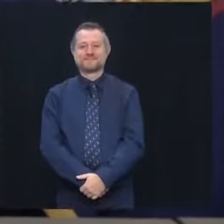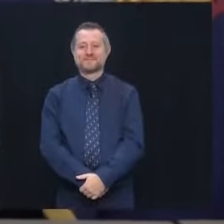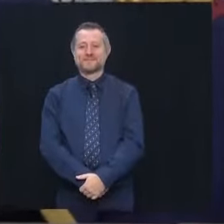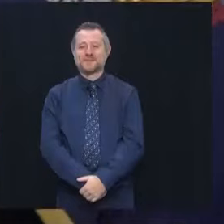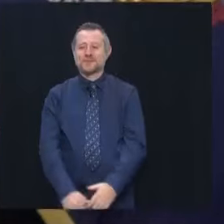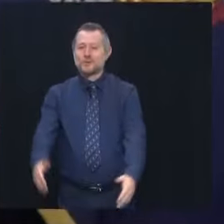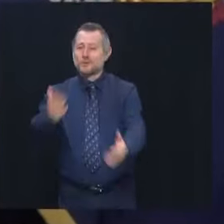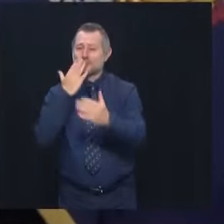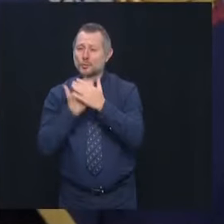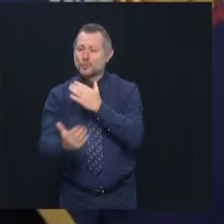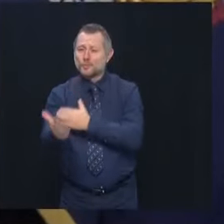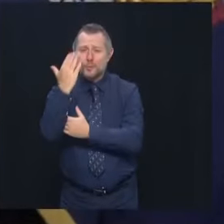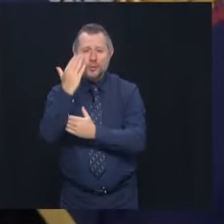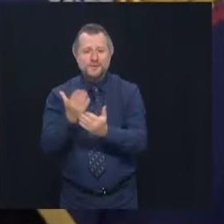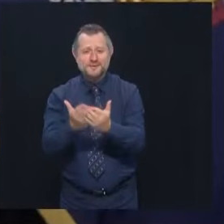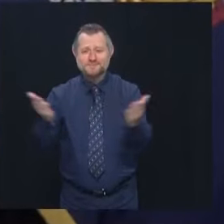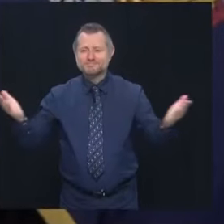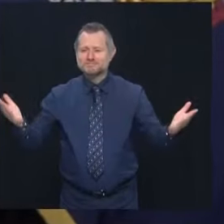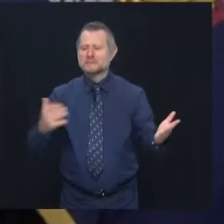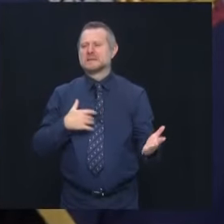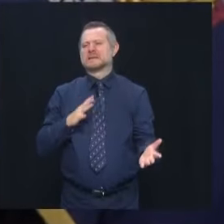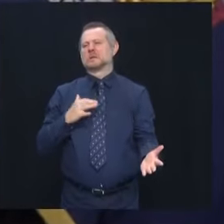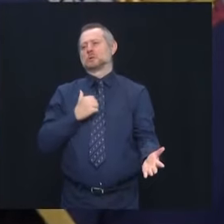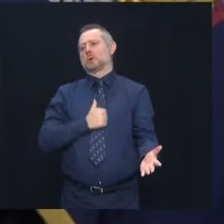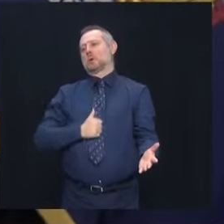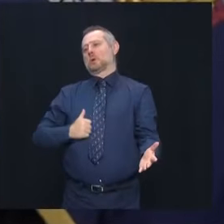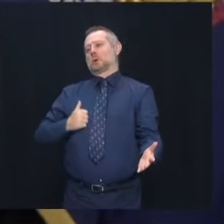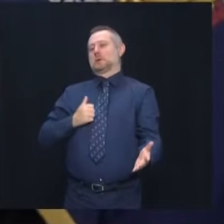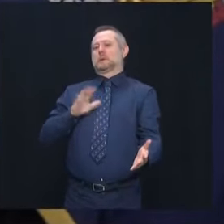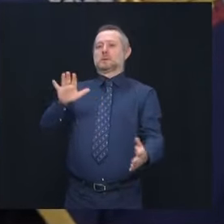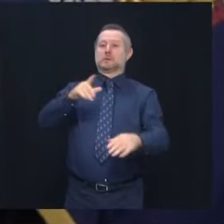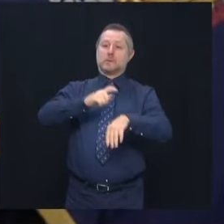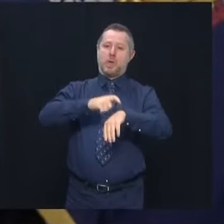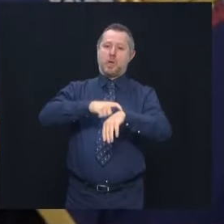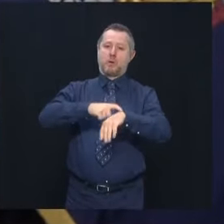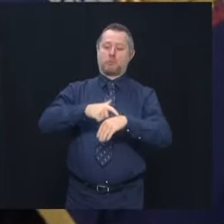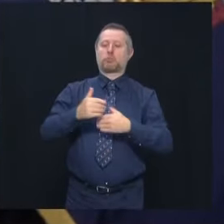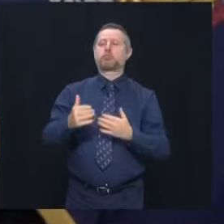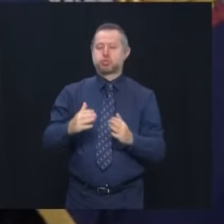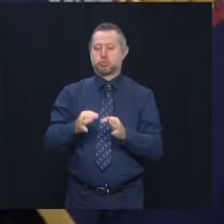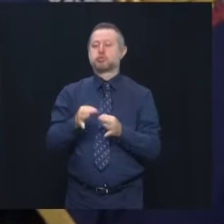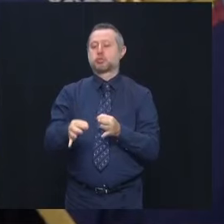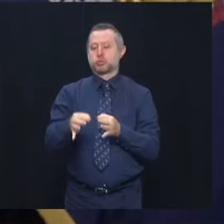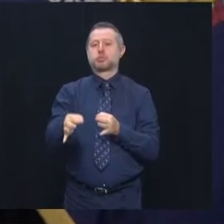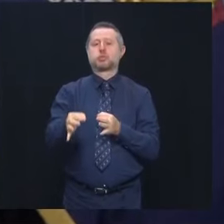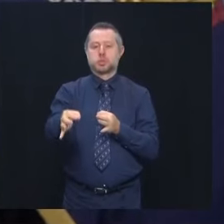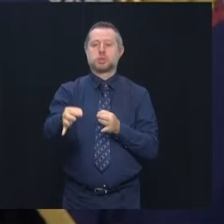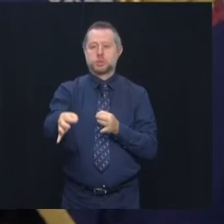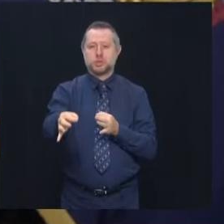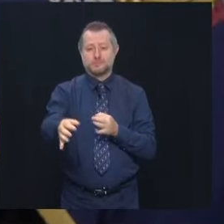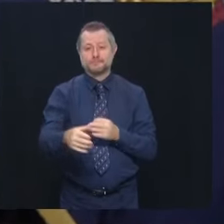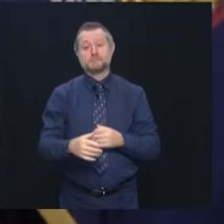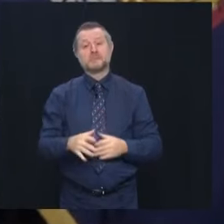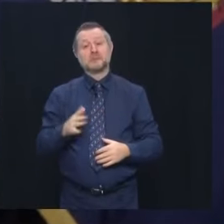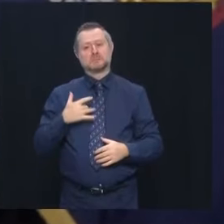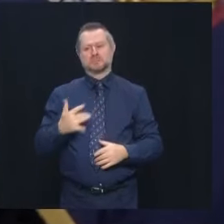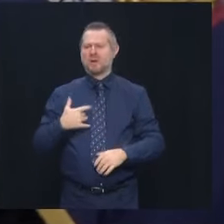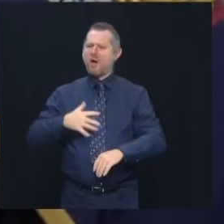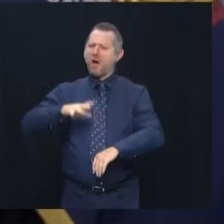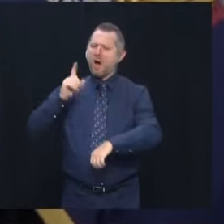Good morning. Sorry for the delay. I pride myself on my